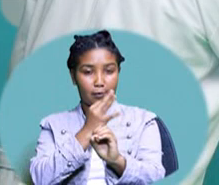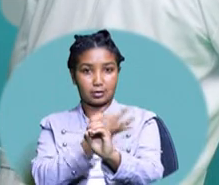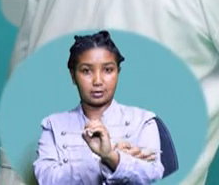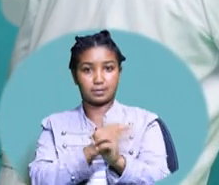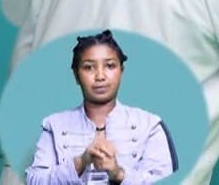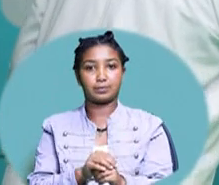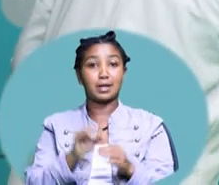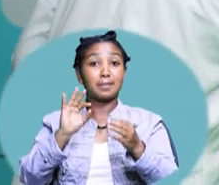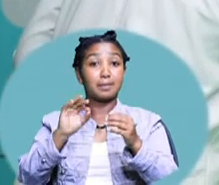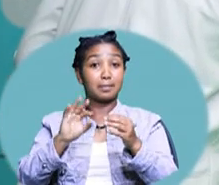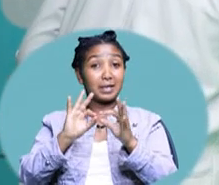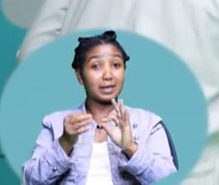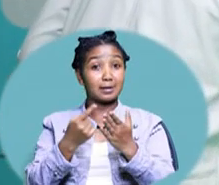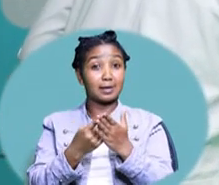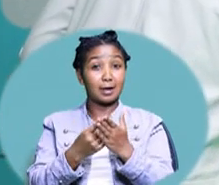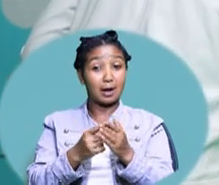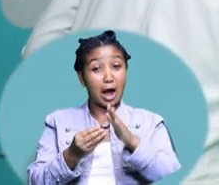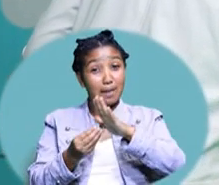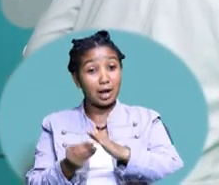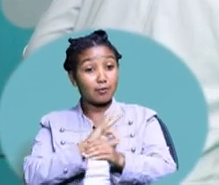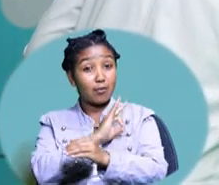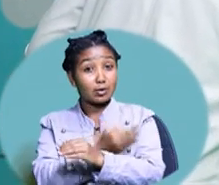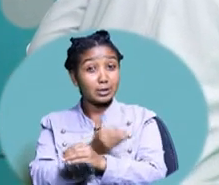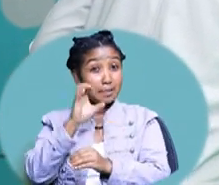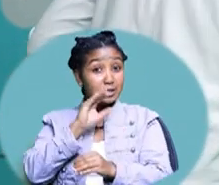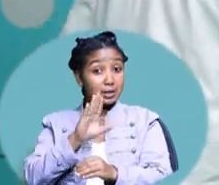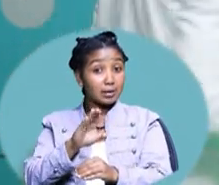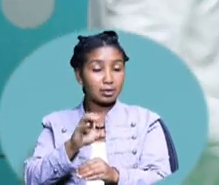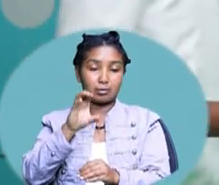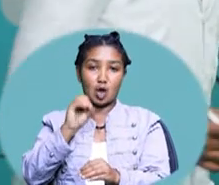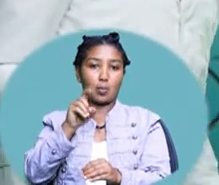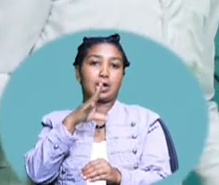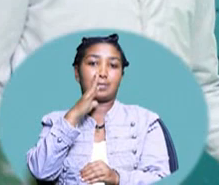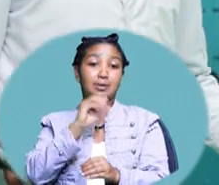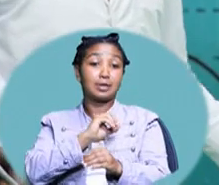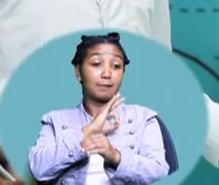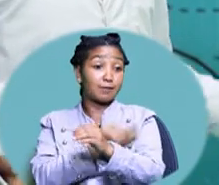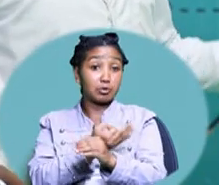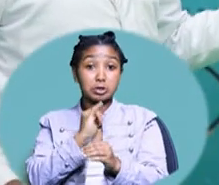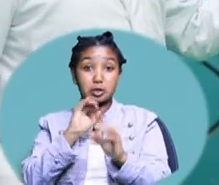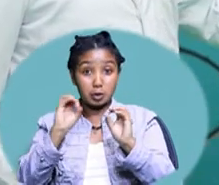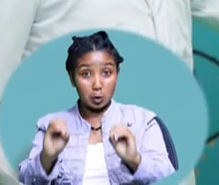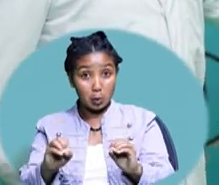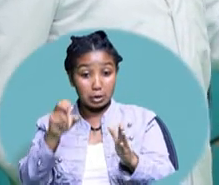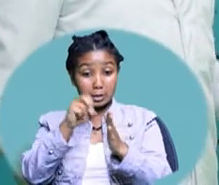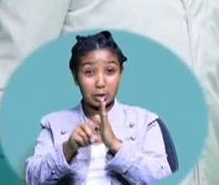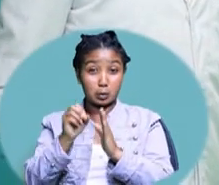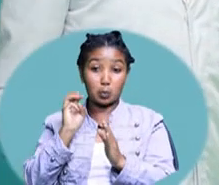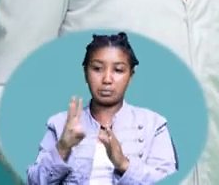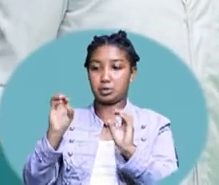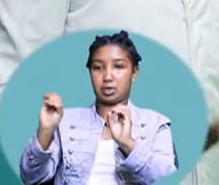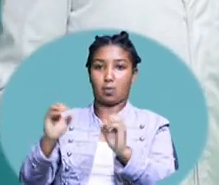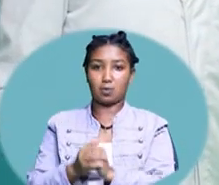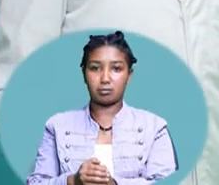force, meaning the applied force must not be 0. If the force is 0, the result will also